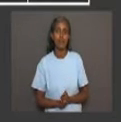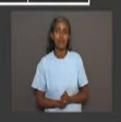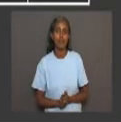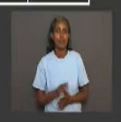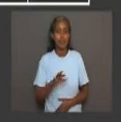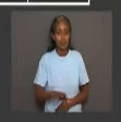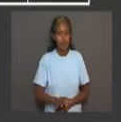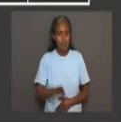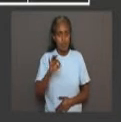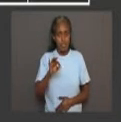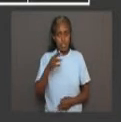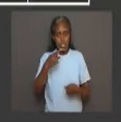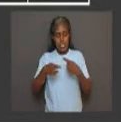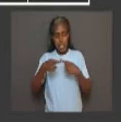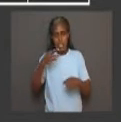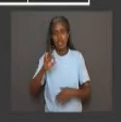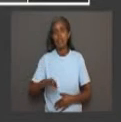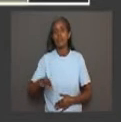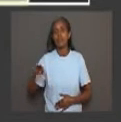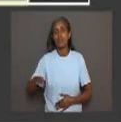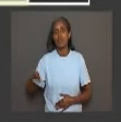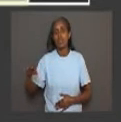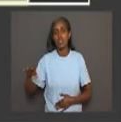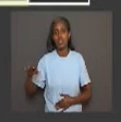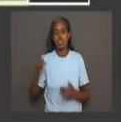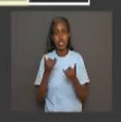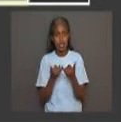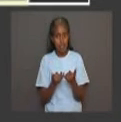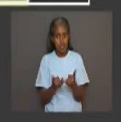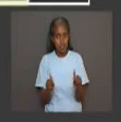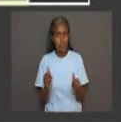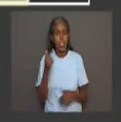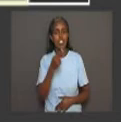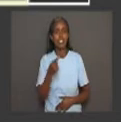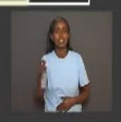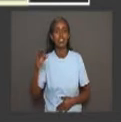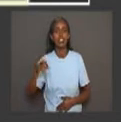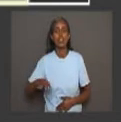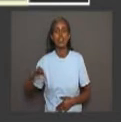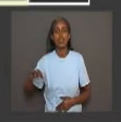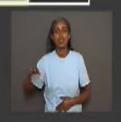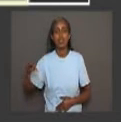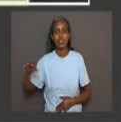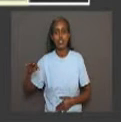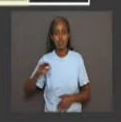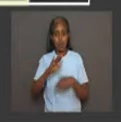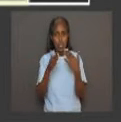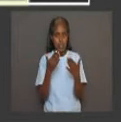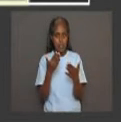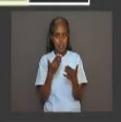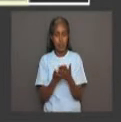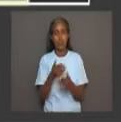To find the relative frequency, divide each frequency by the